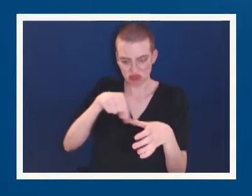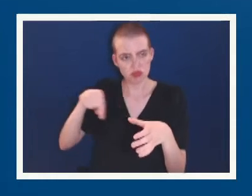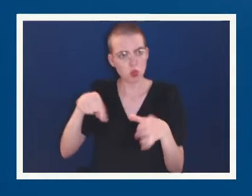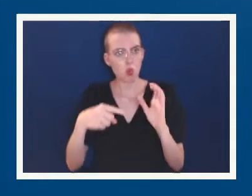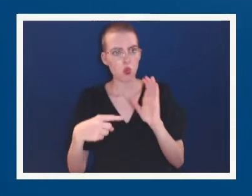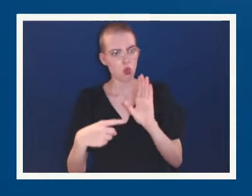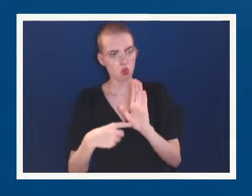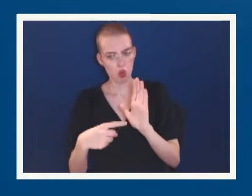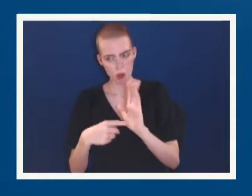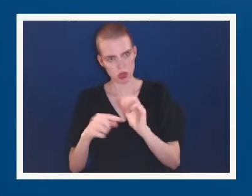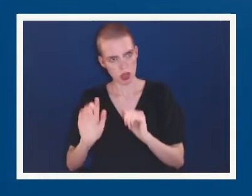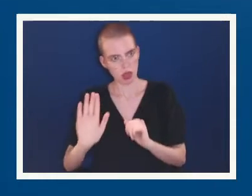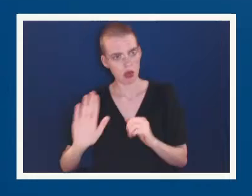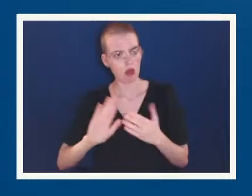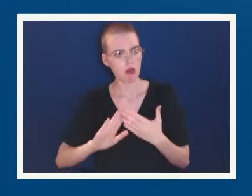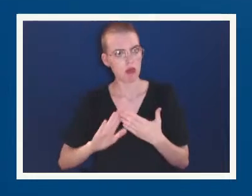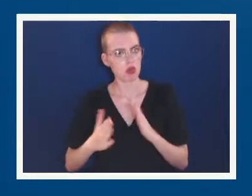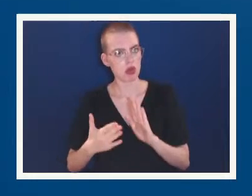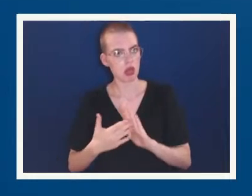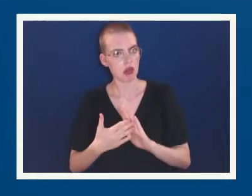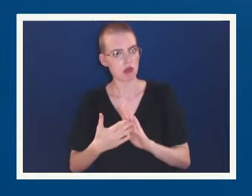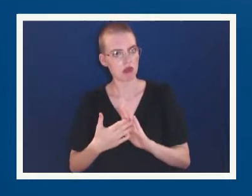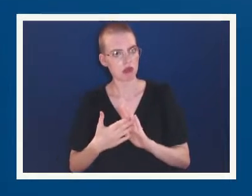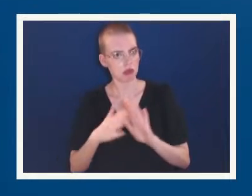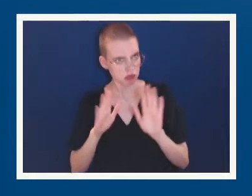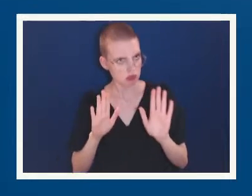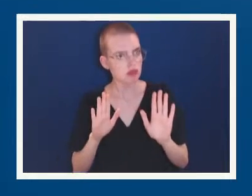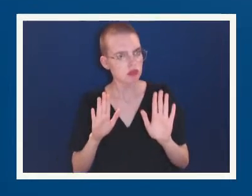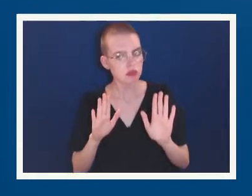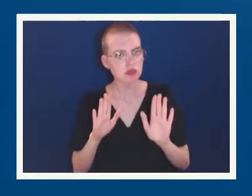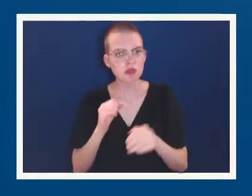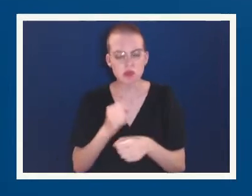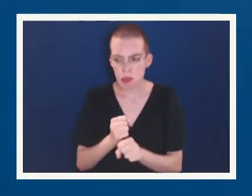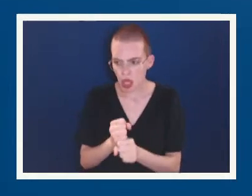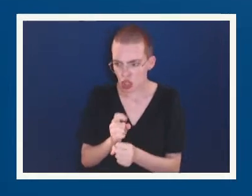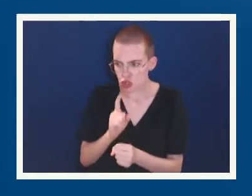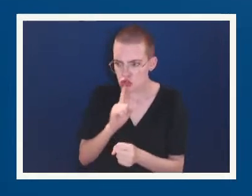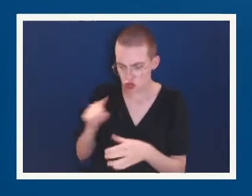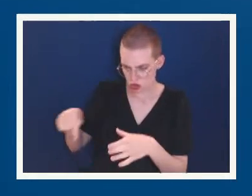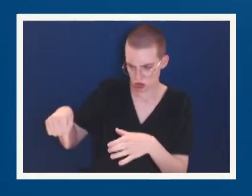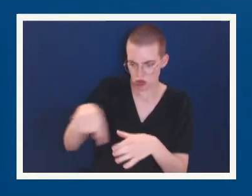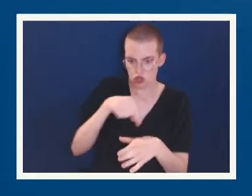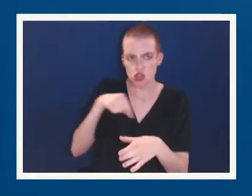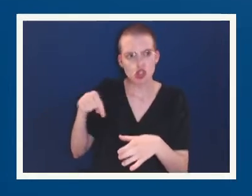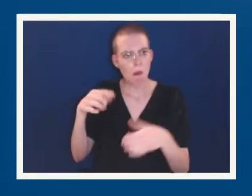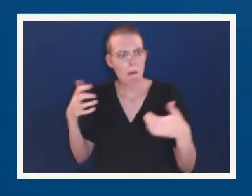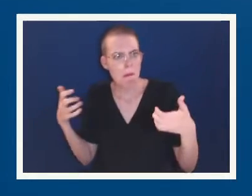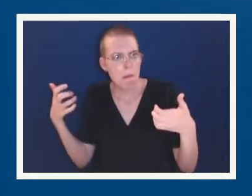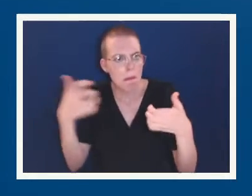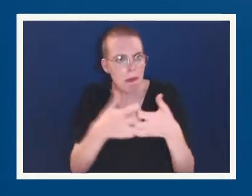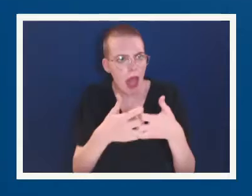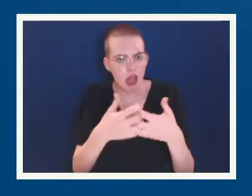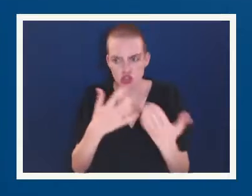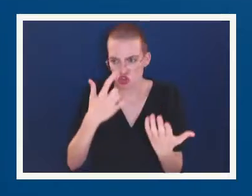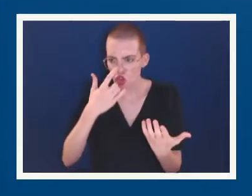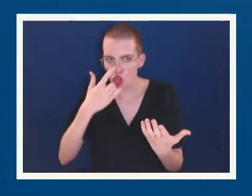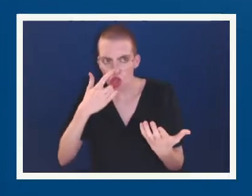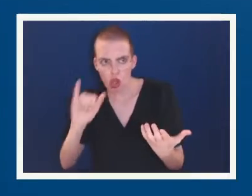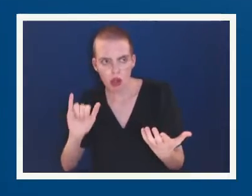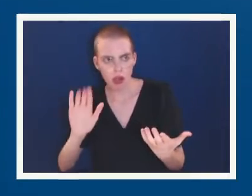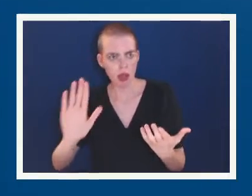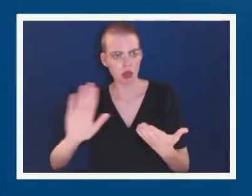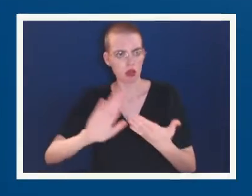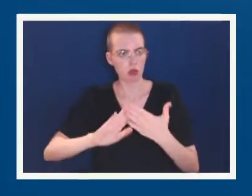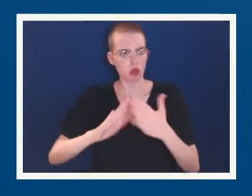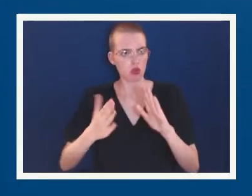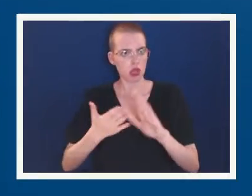and protect. We'll make sure they look like the community that they represent. They'll